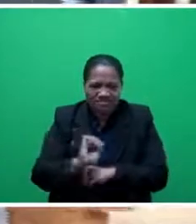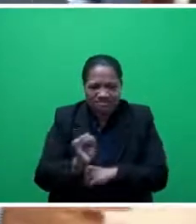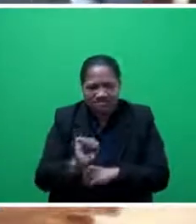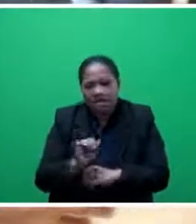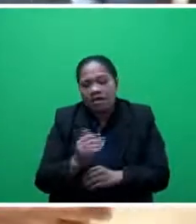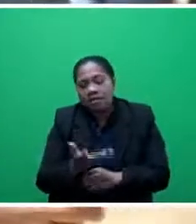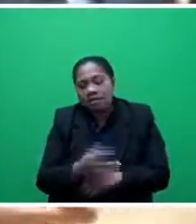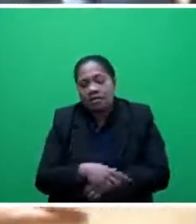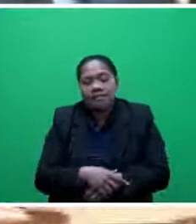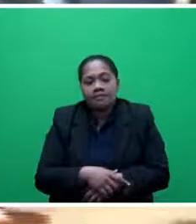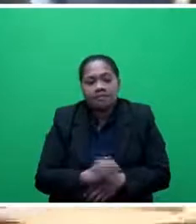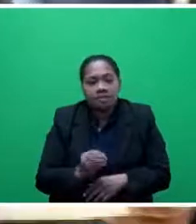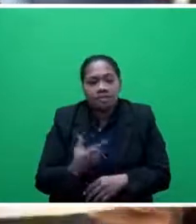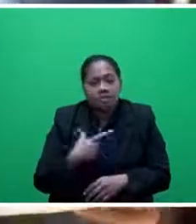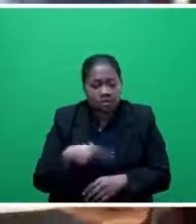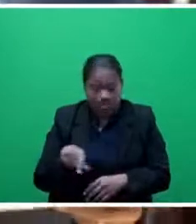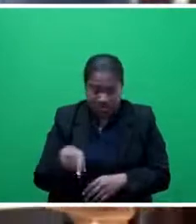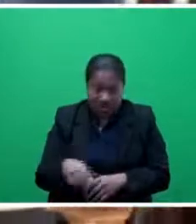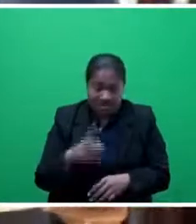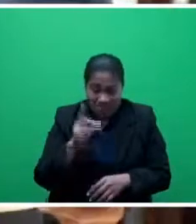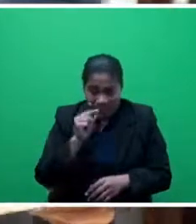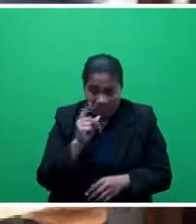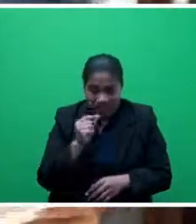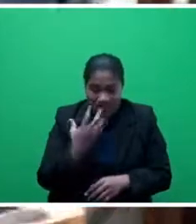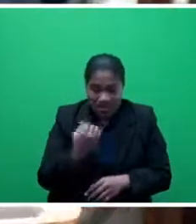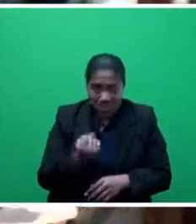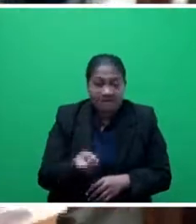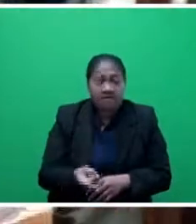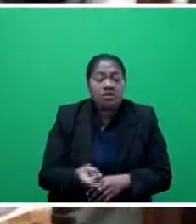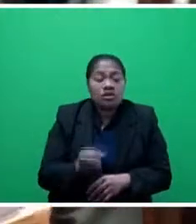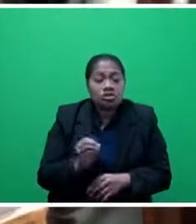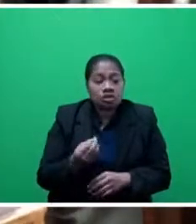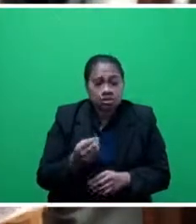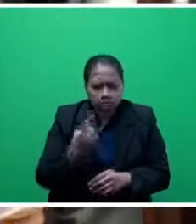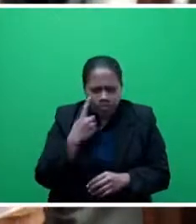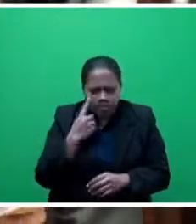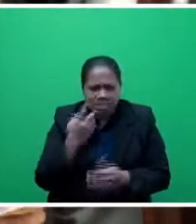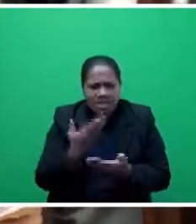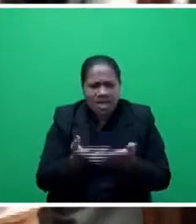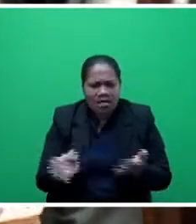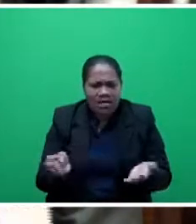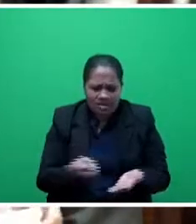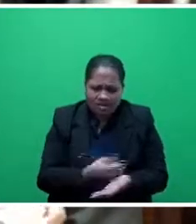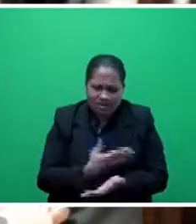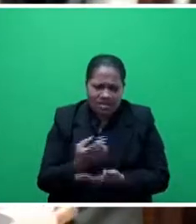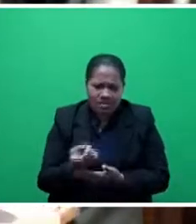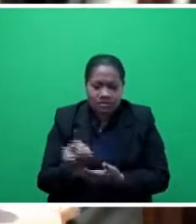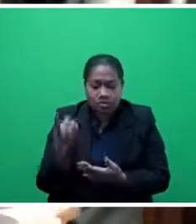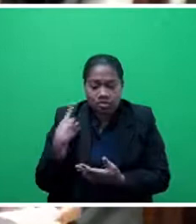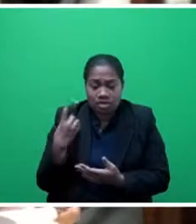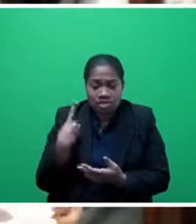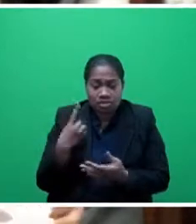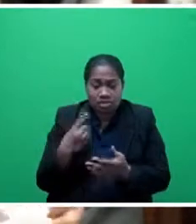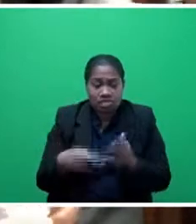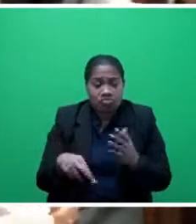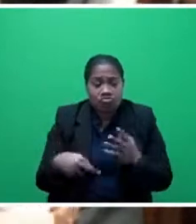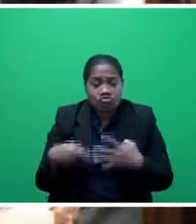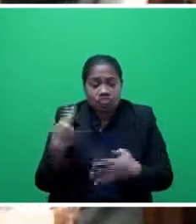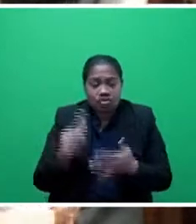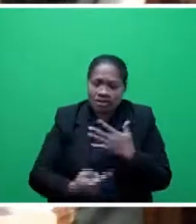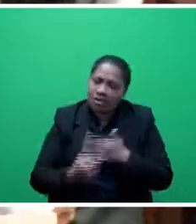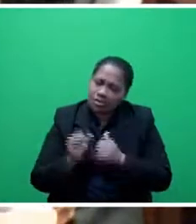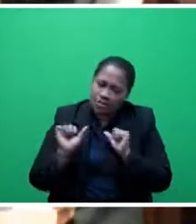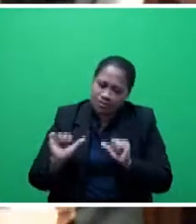employ Fijians, and we'll be actually looking at how effective they are, the duty rates have actually been protected for them